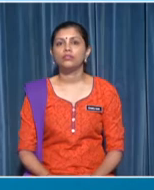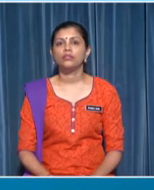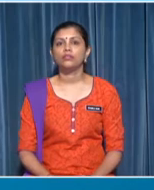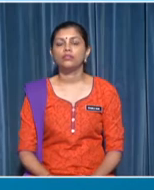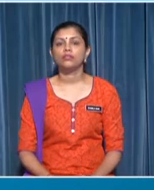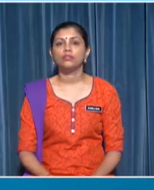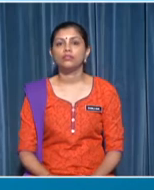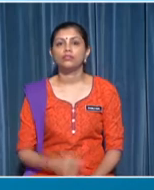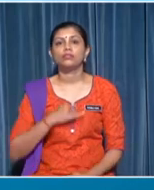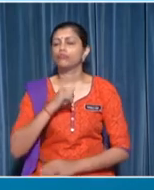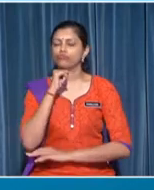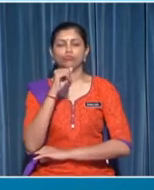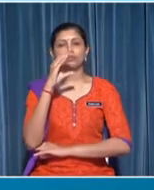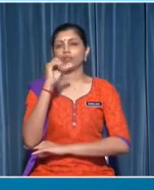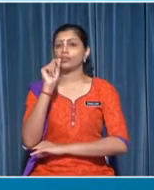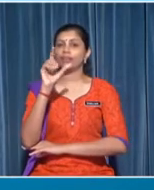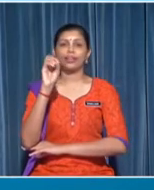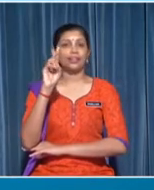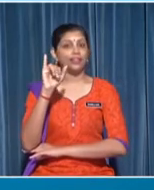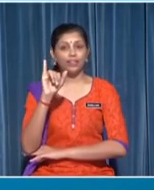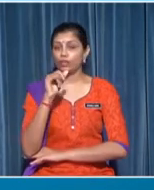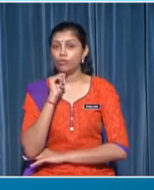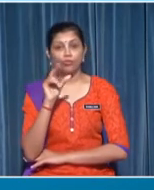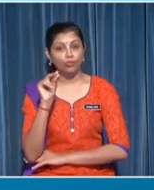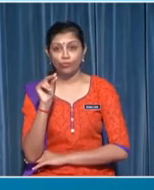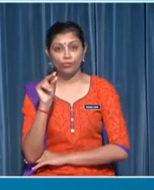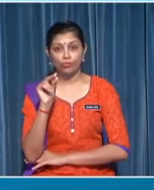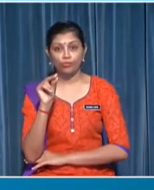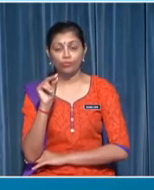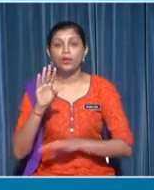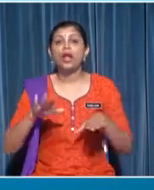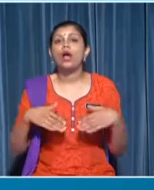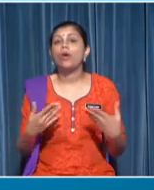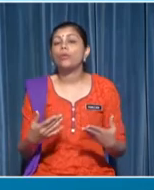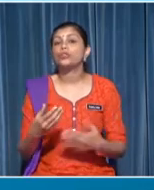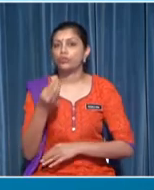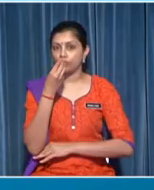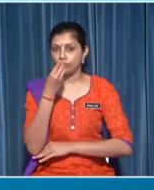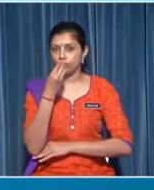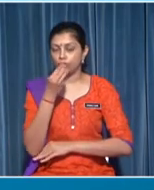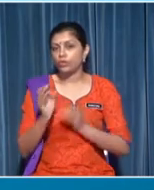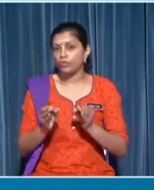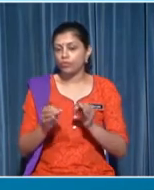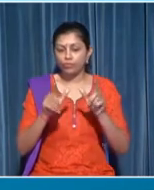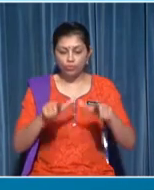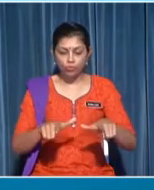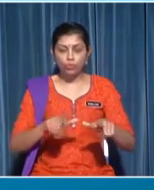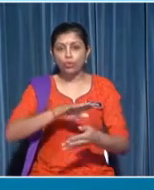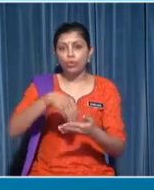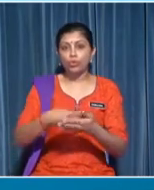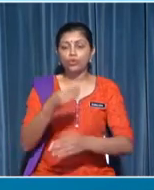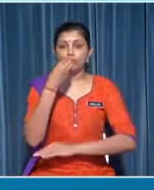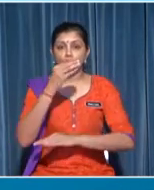how much calories, but how much food. If we put all the food we eat for a day on